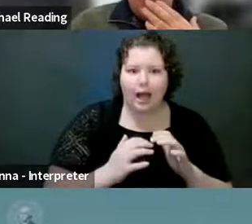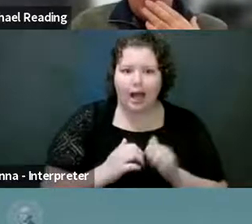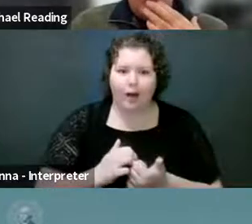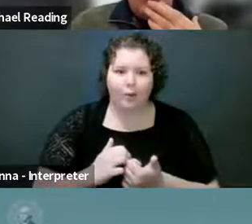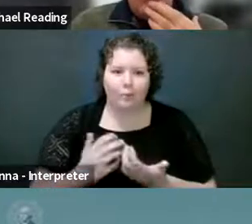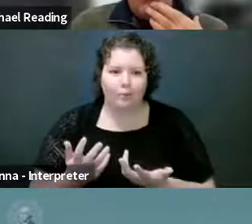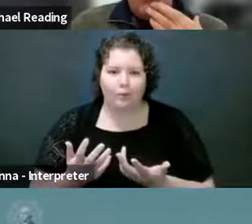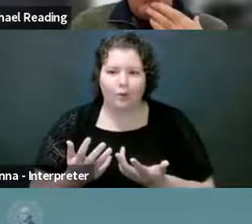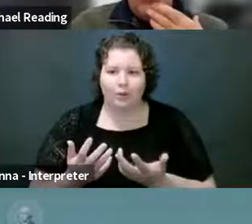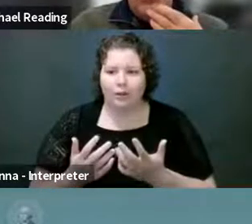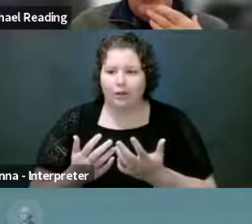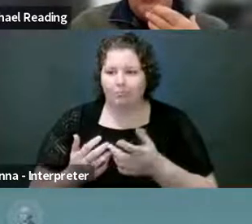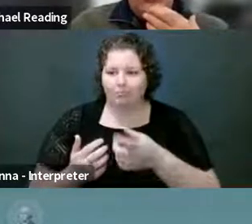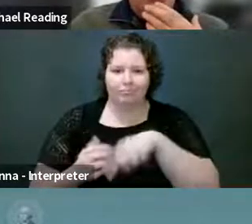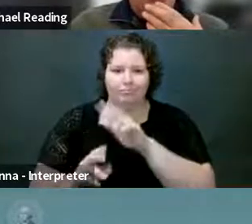folks in the group?